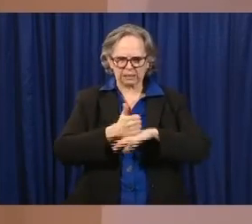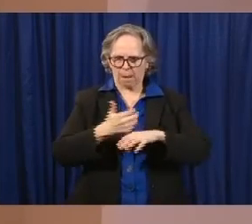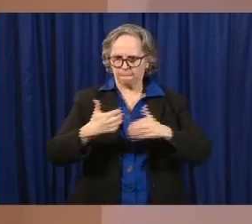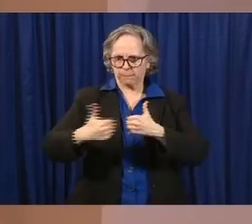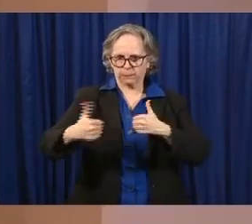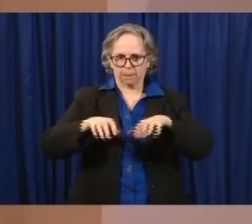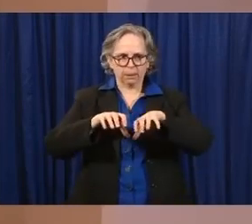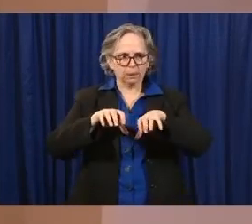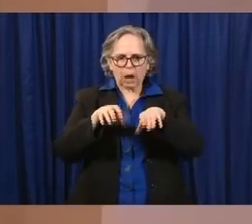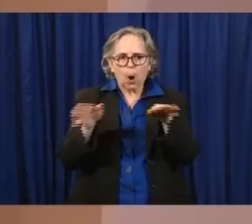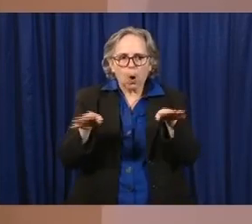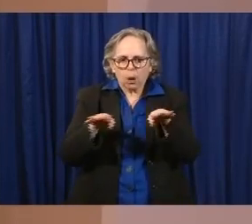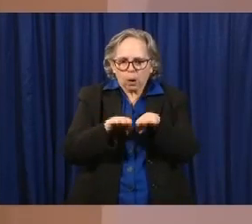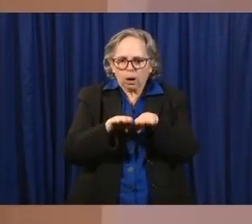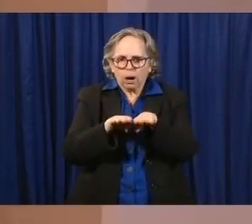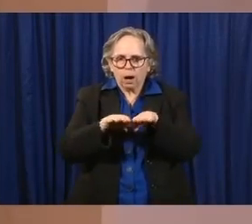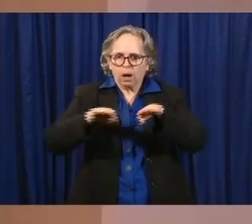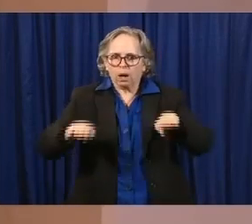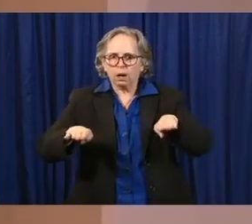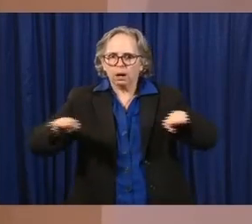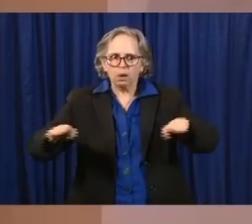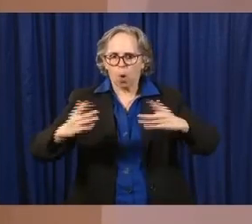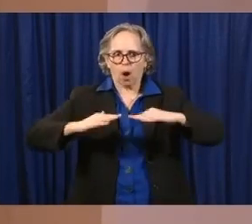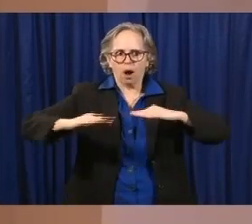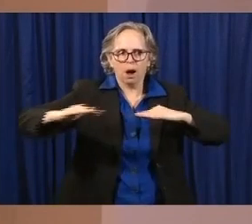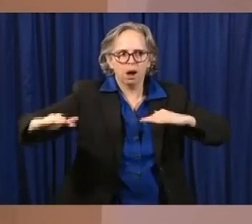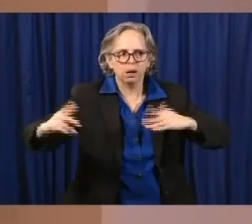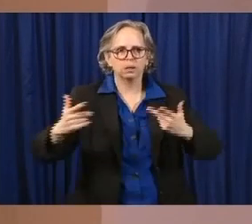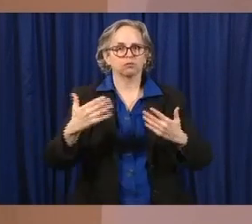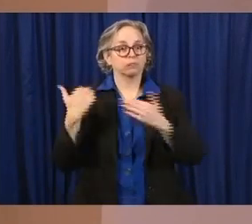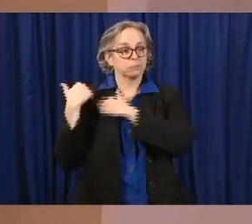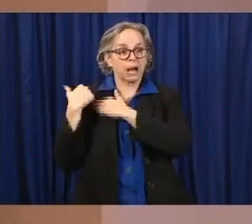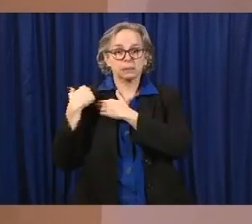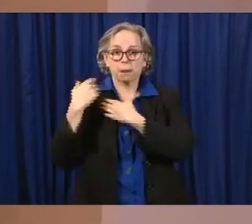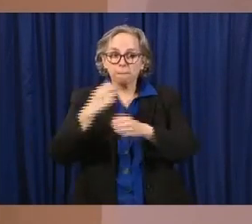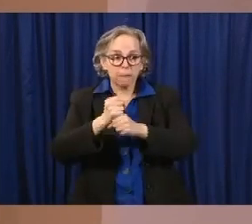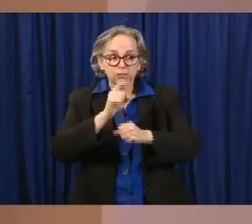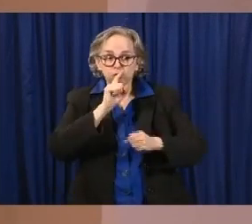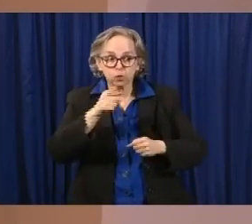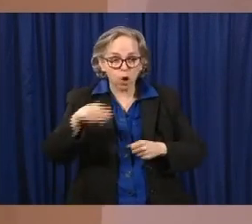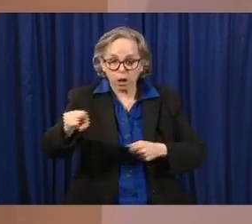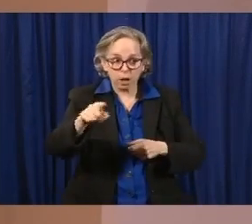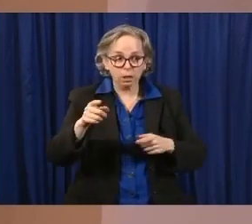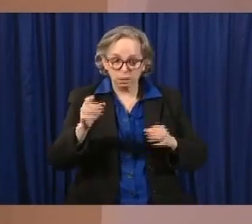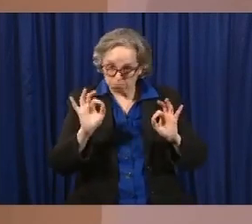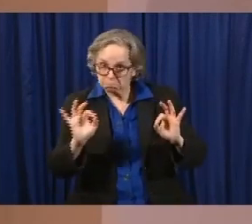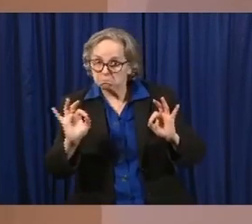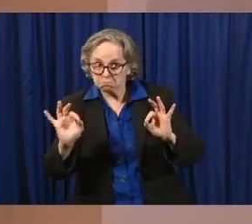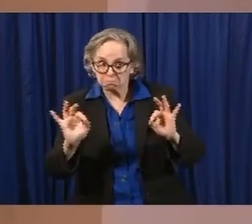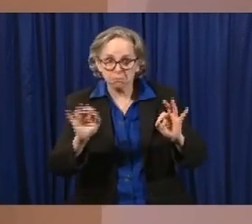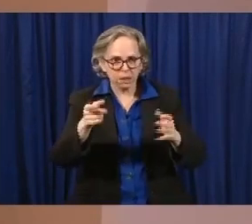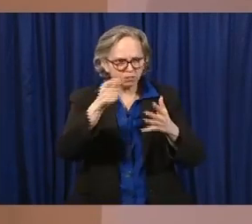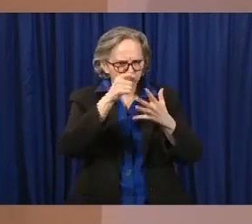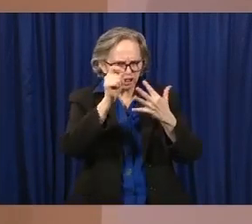these protocols are followed. You may need to reconfigure your business in some way so that it